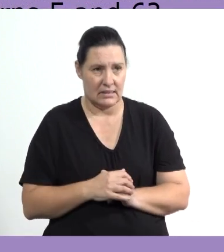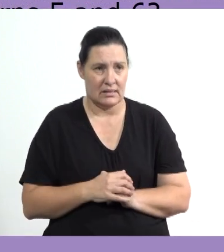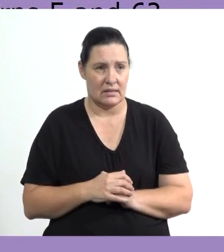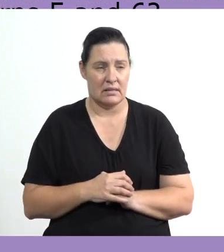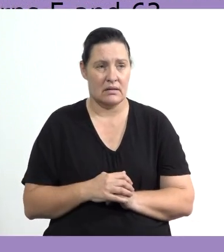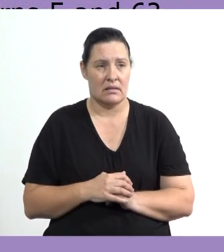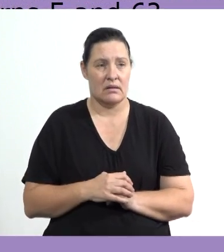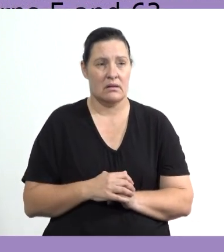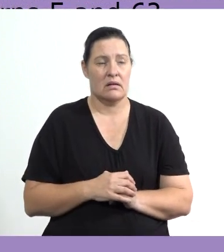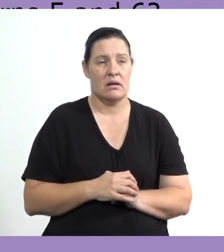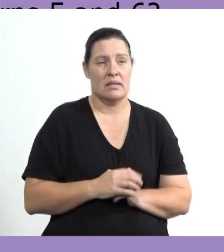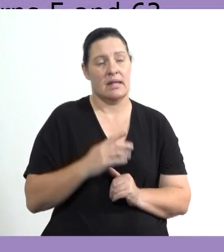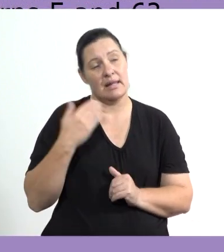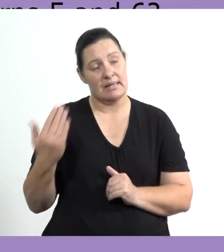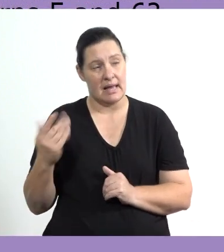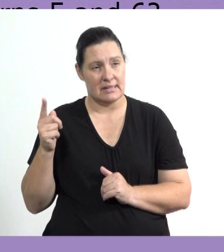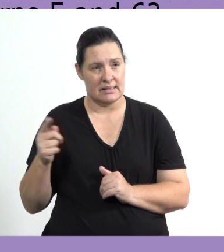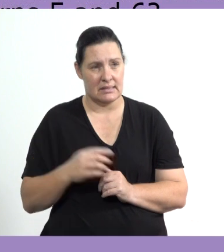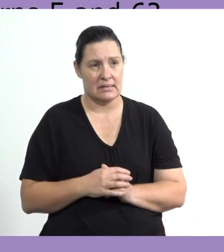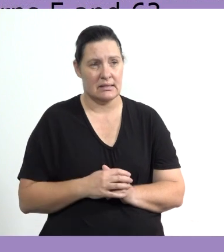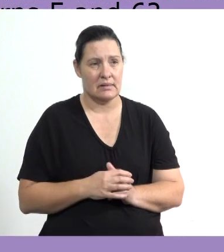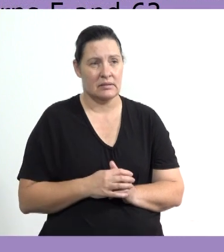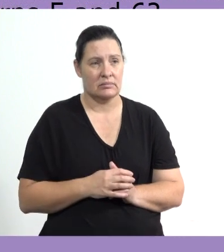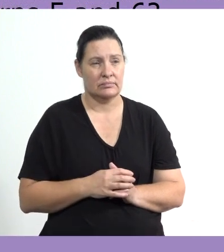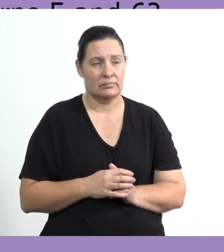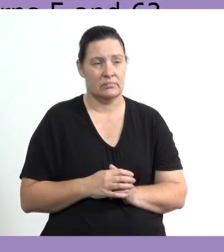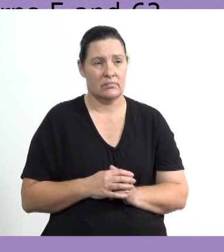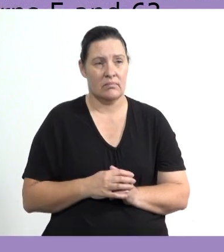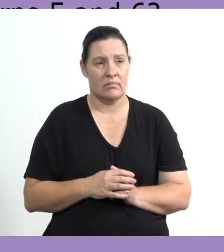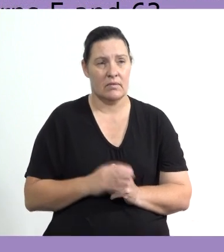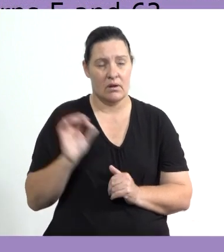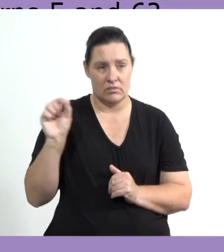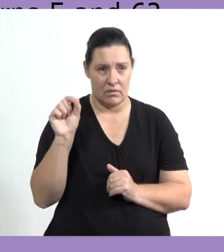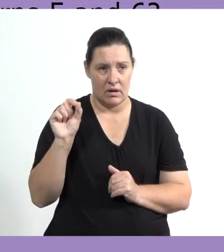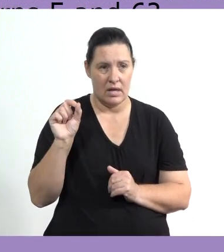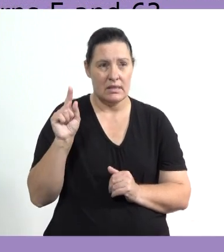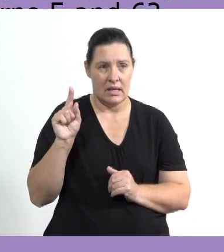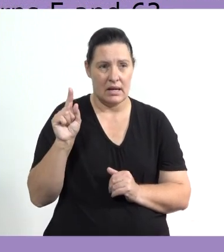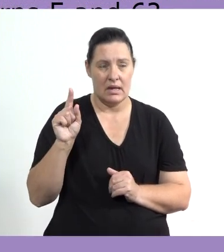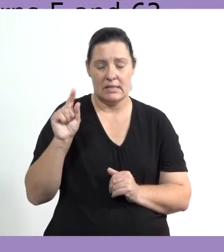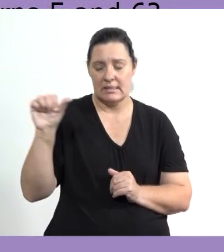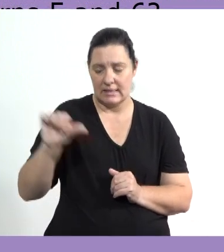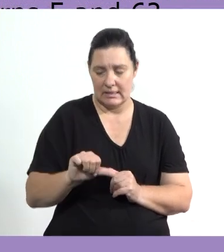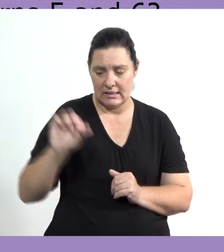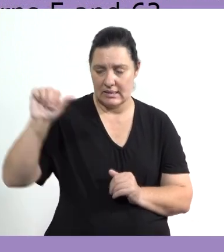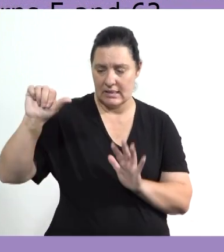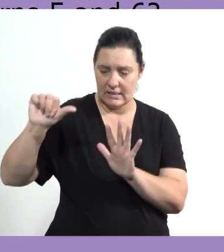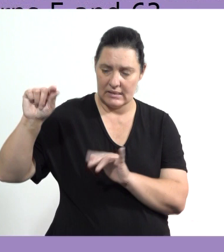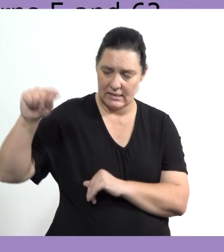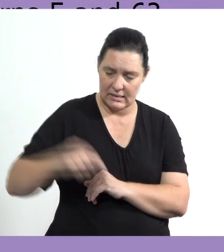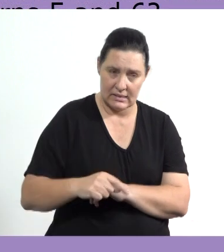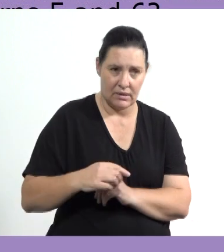and 6, and I'm going to stop there. I'm going to start again at the top. We are going to go from that one and count 6